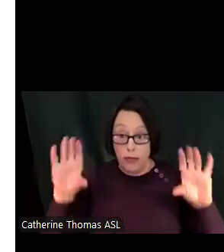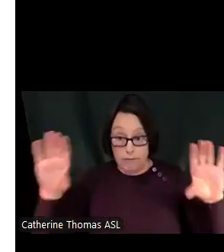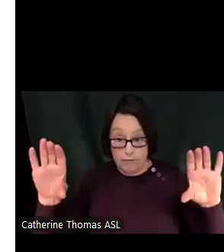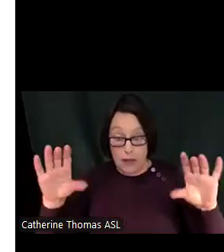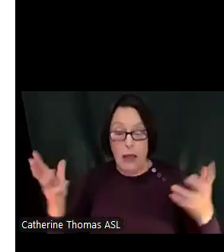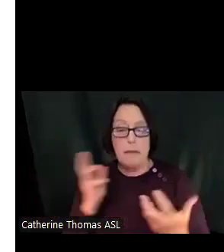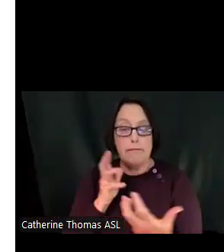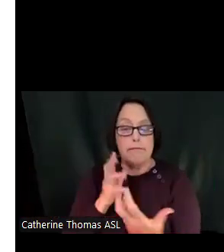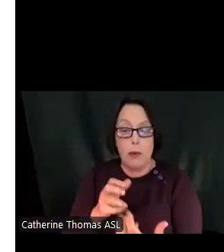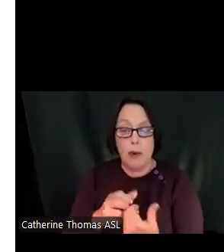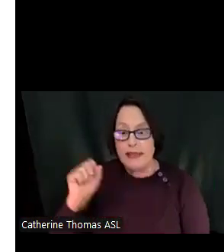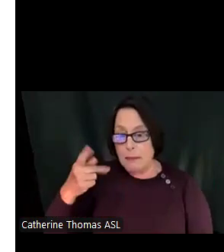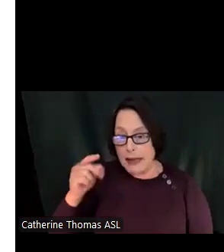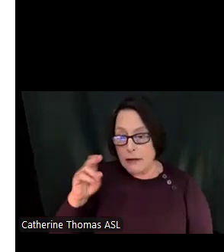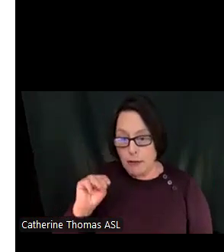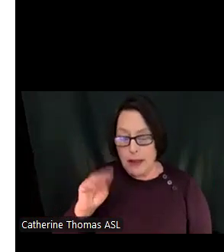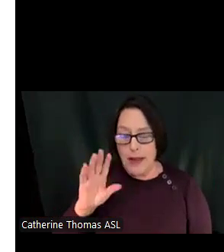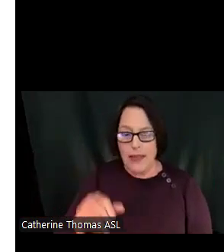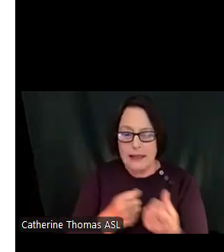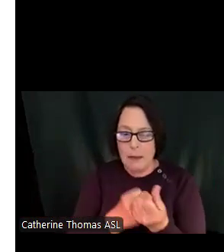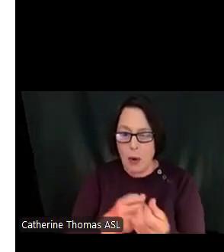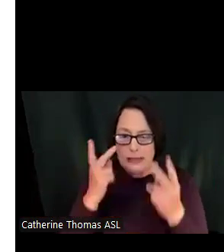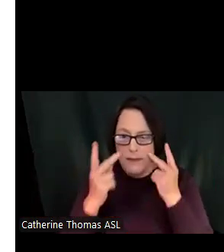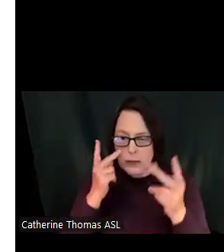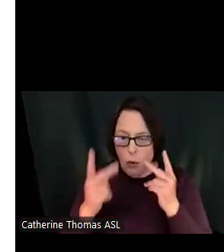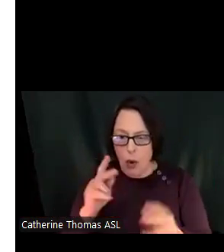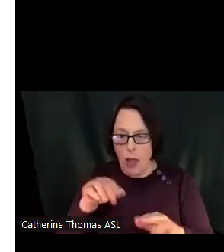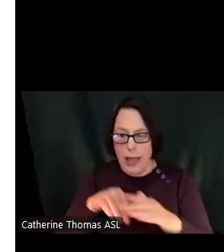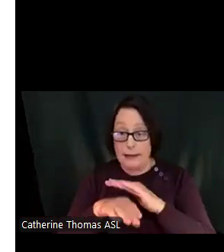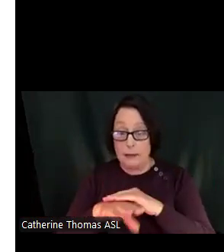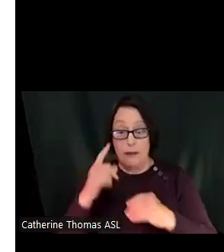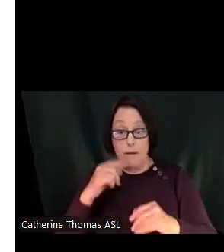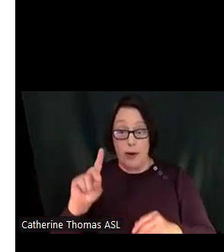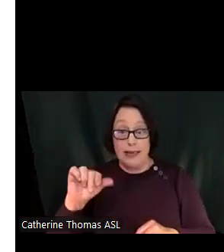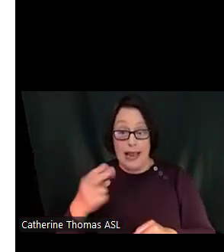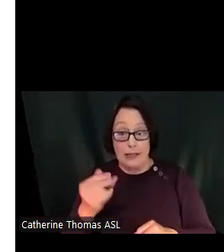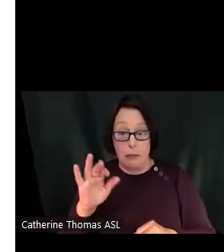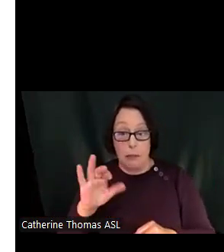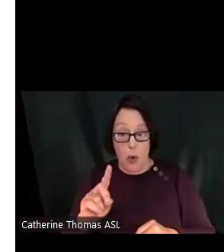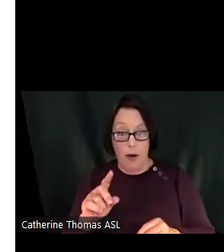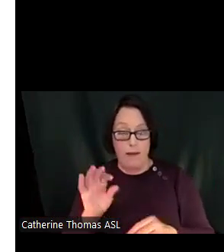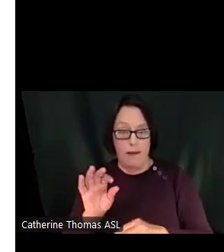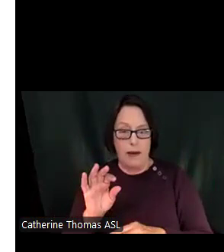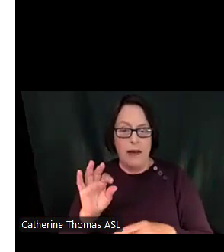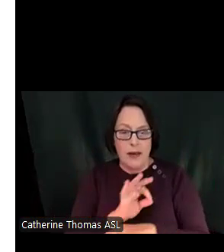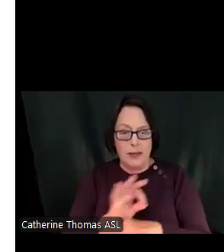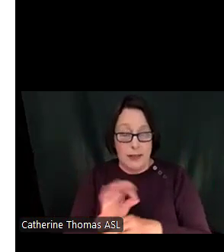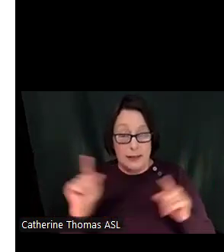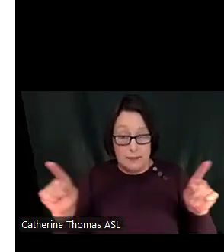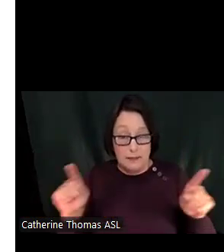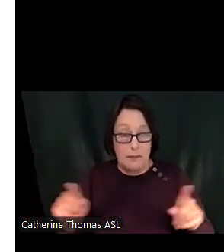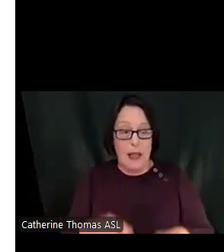Spectrum, which supports visual accessibility to the dashboard features. It is important to note that the data points